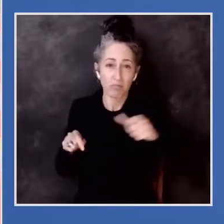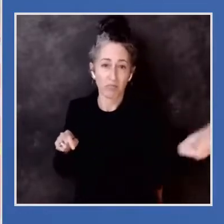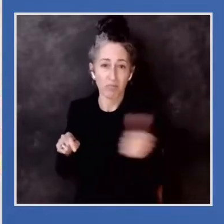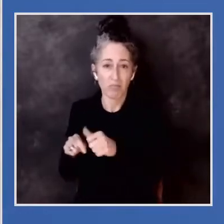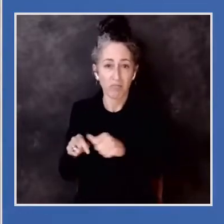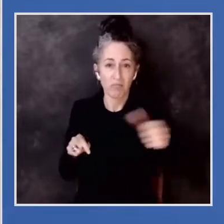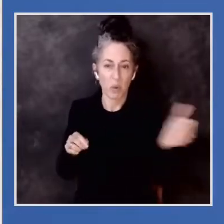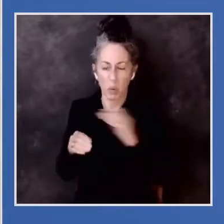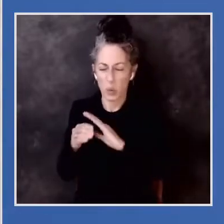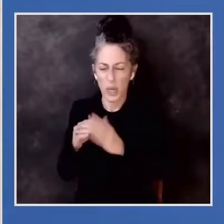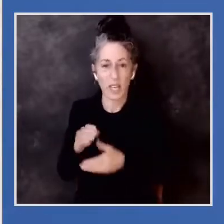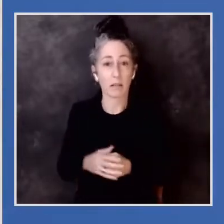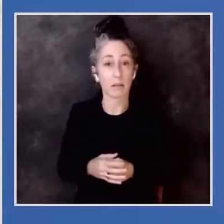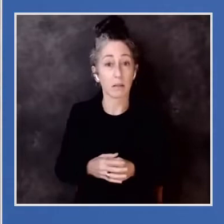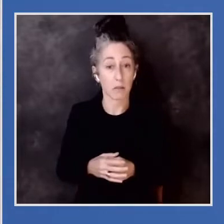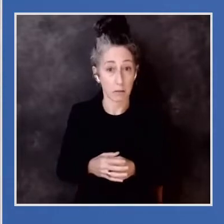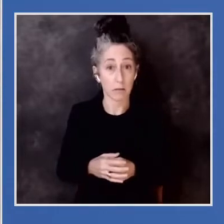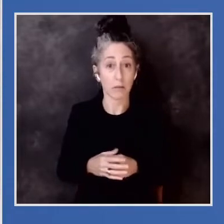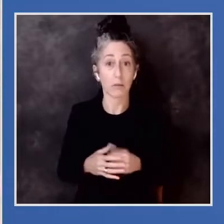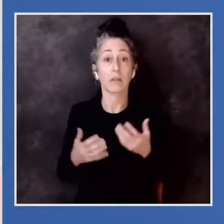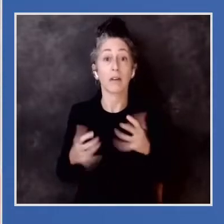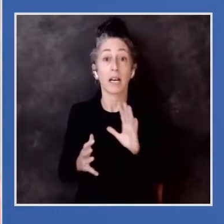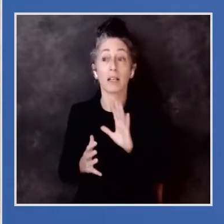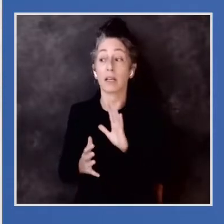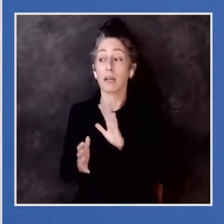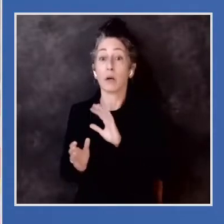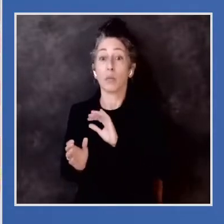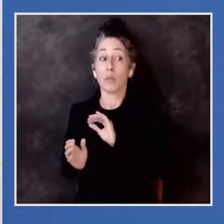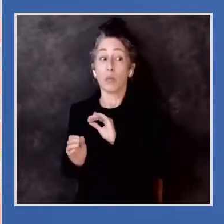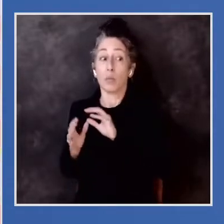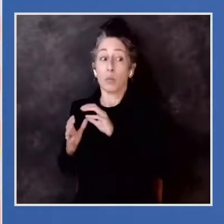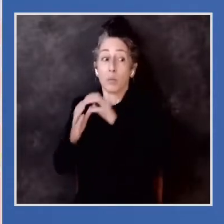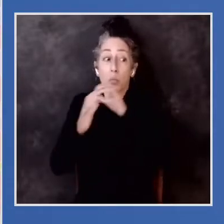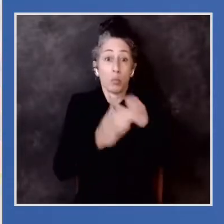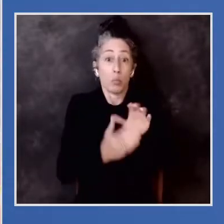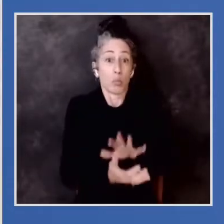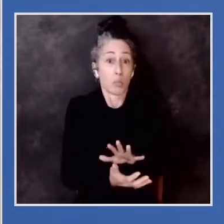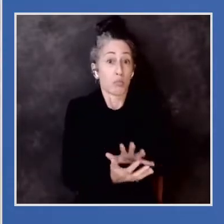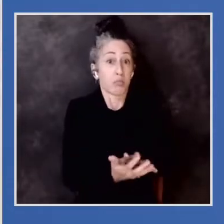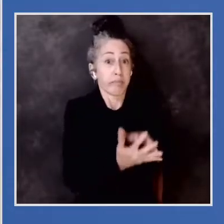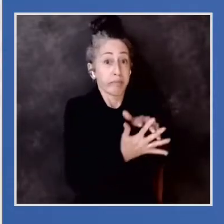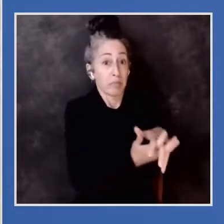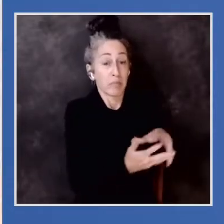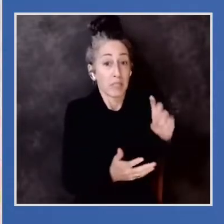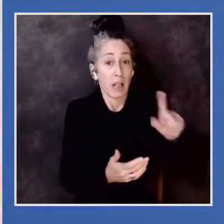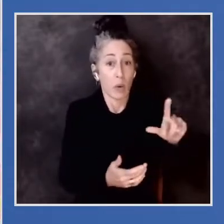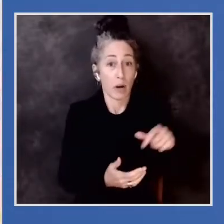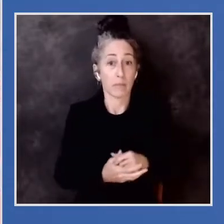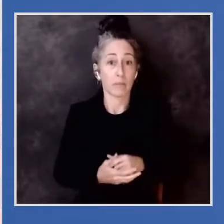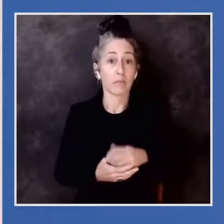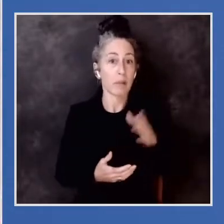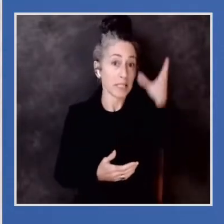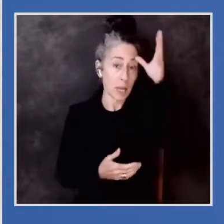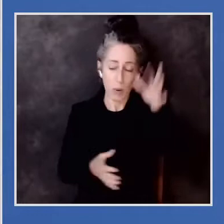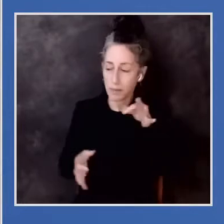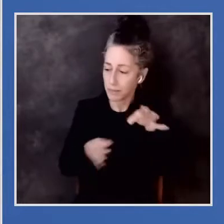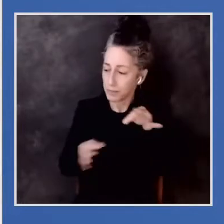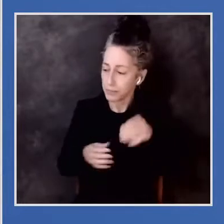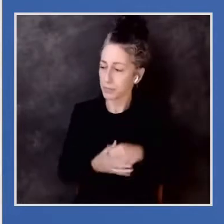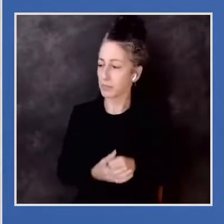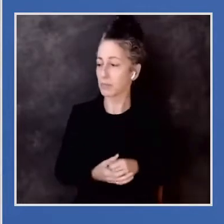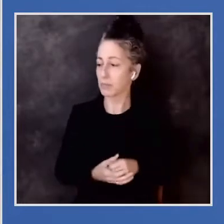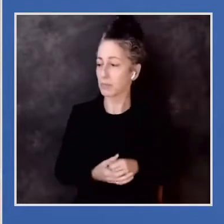finally got settled in Delaware, he used to say, Joey, a job's, and all my friends would hear it as well, a job's about a lot